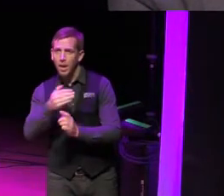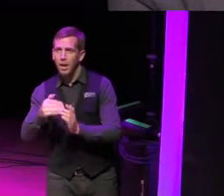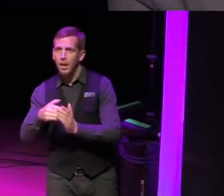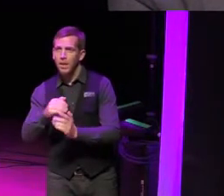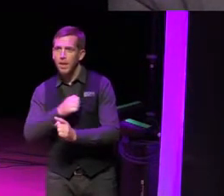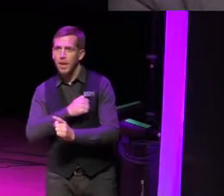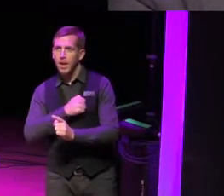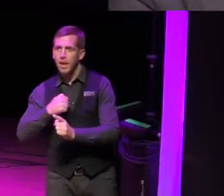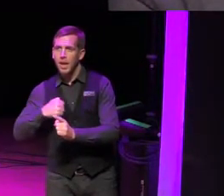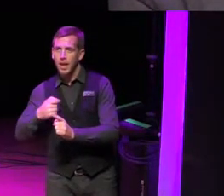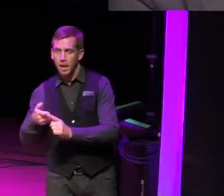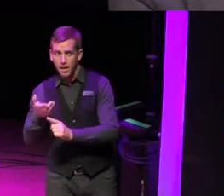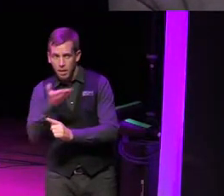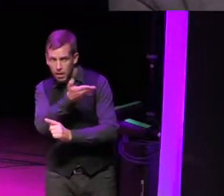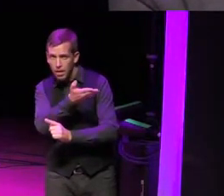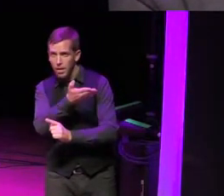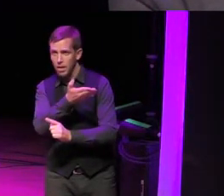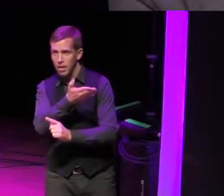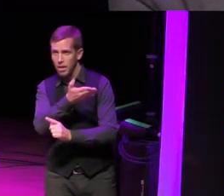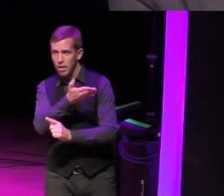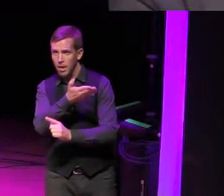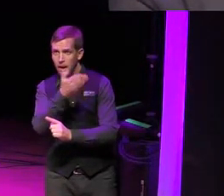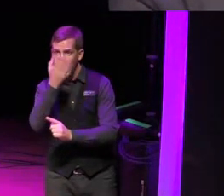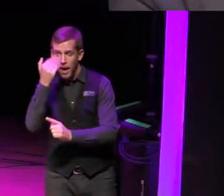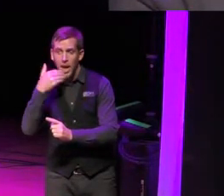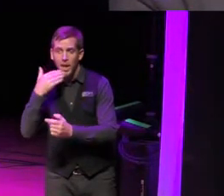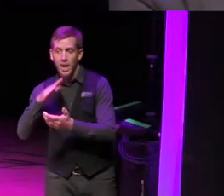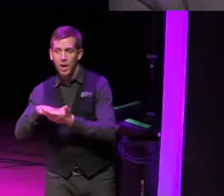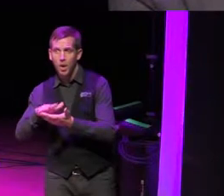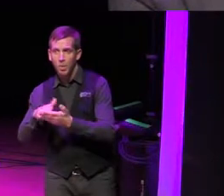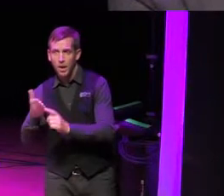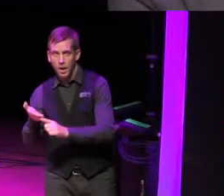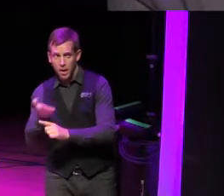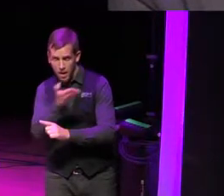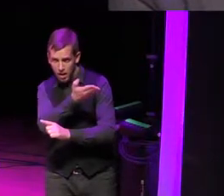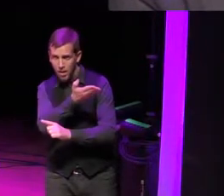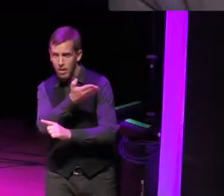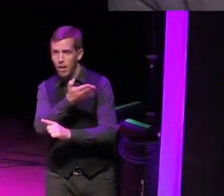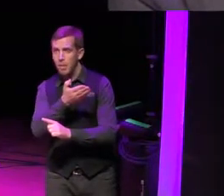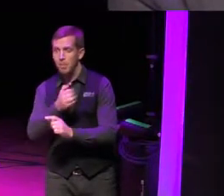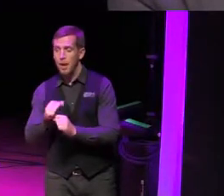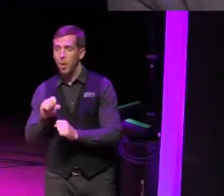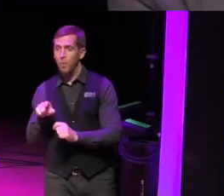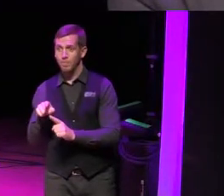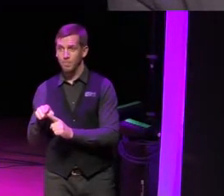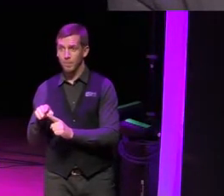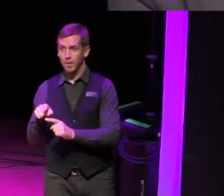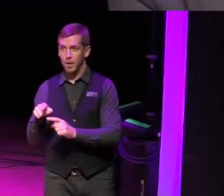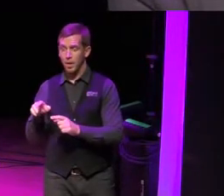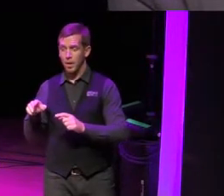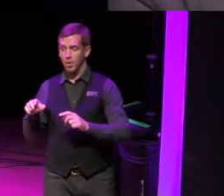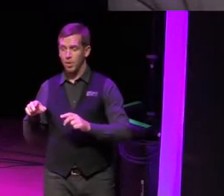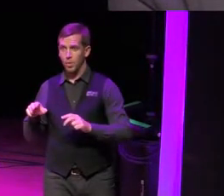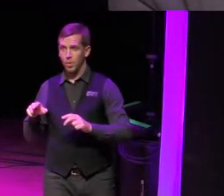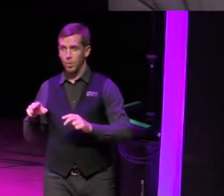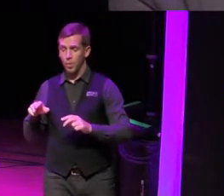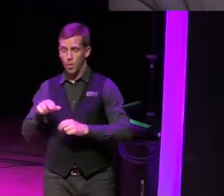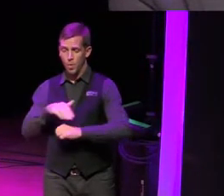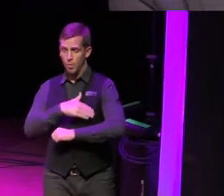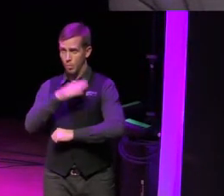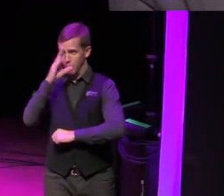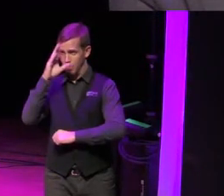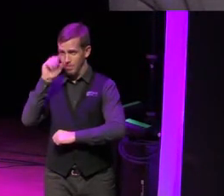allowed in the Constitution. But if she chooses to direct government to act, then she does